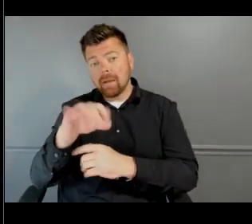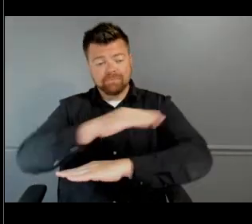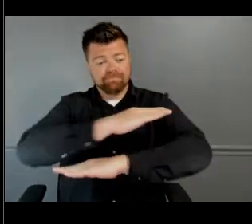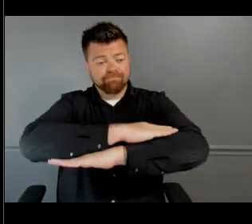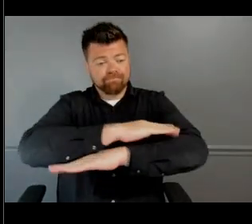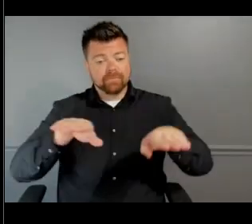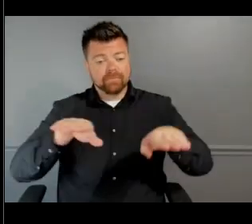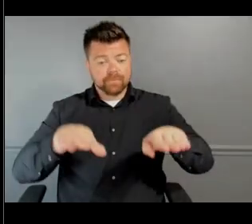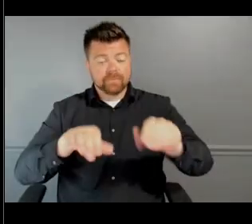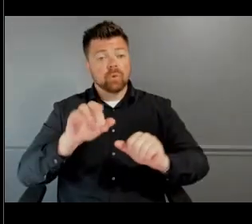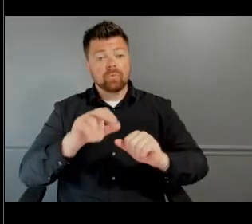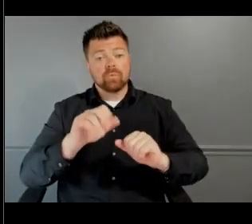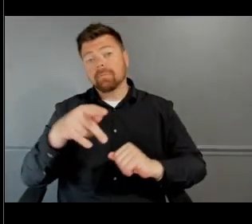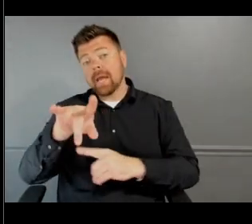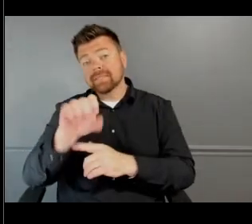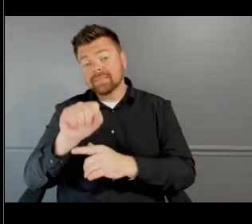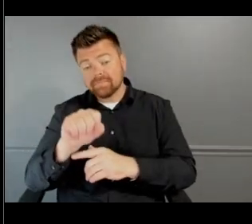or walls.